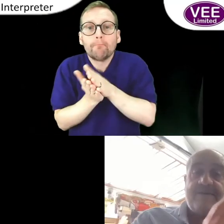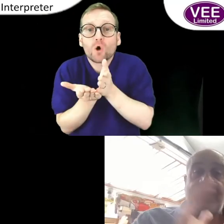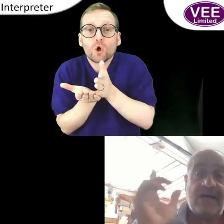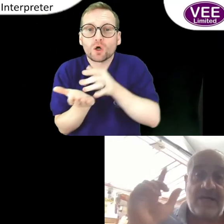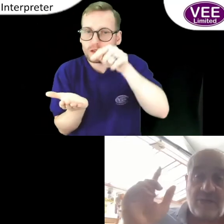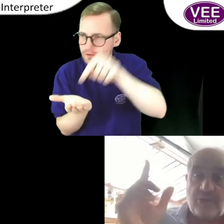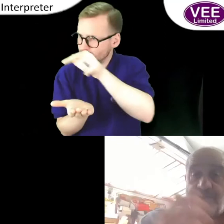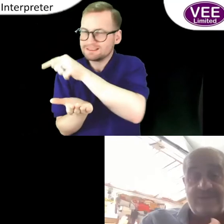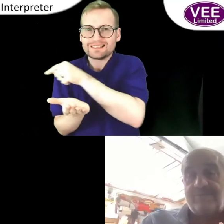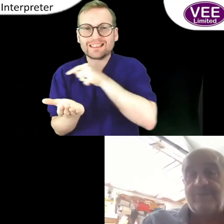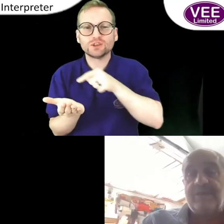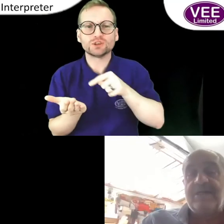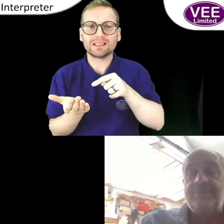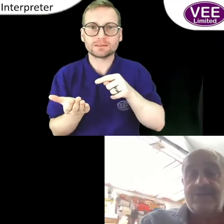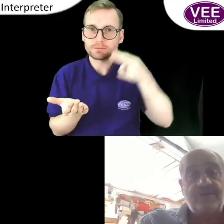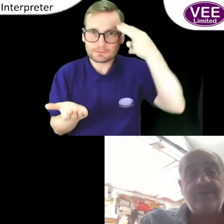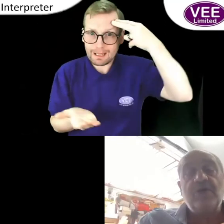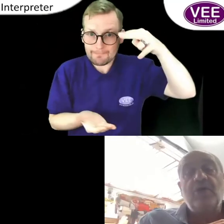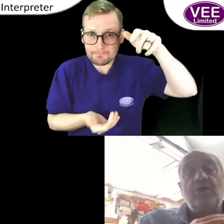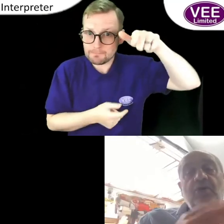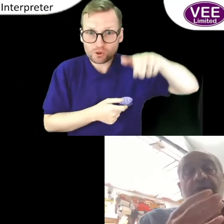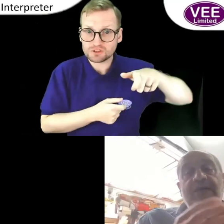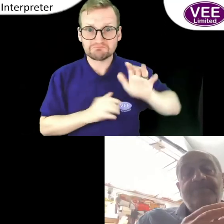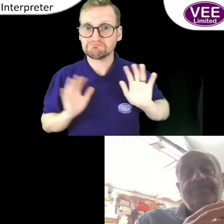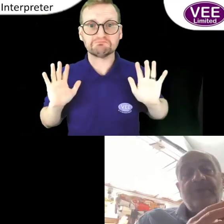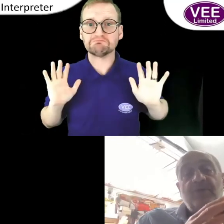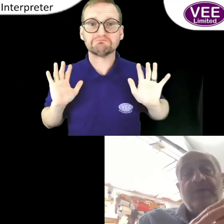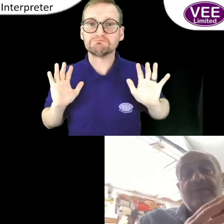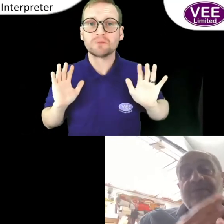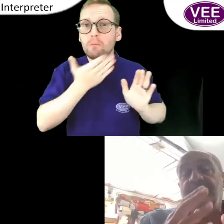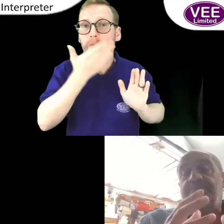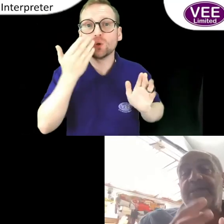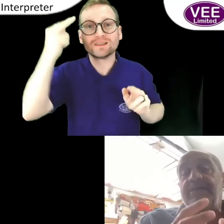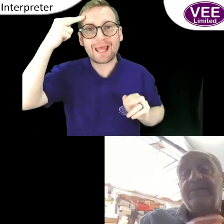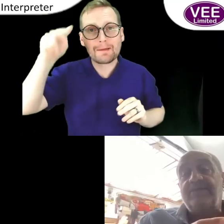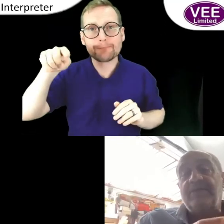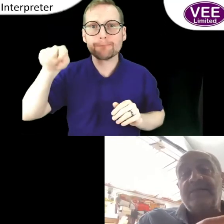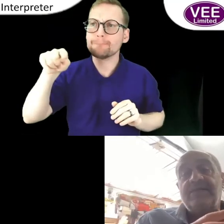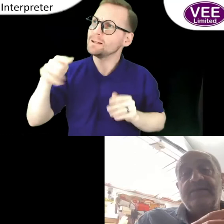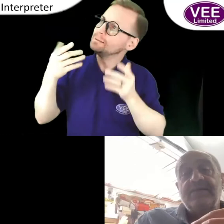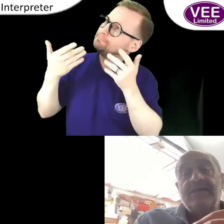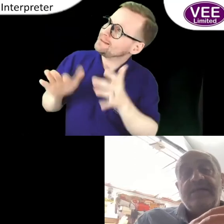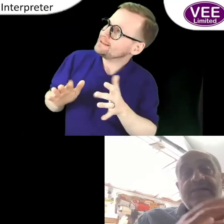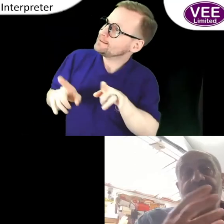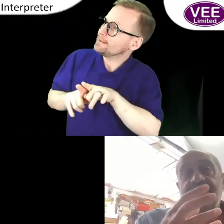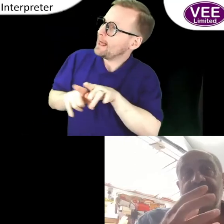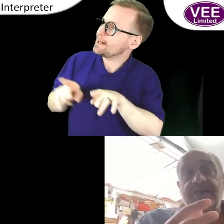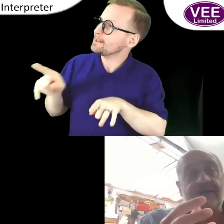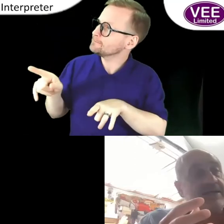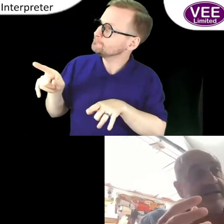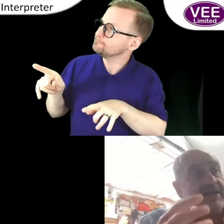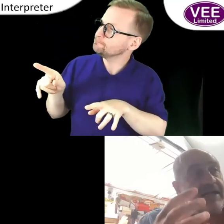a anonymous person who was not being, if you like,